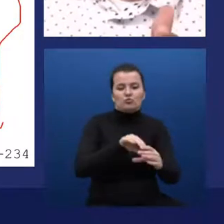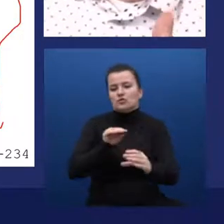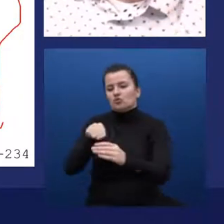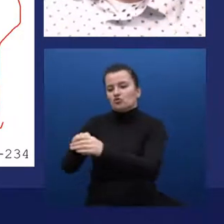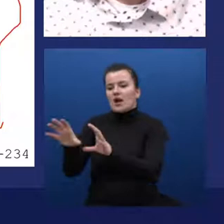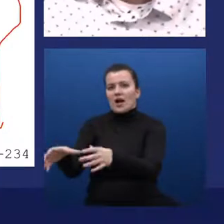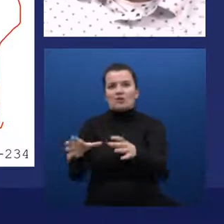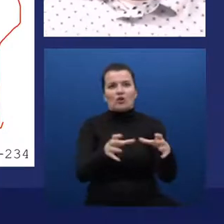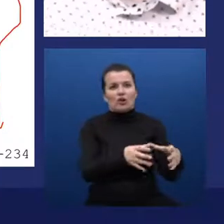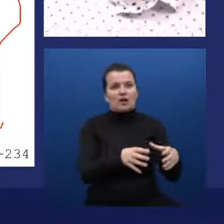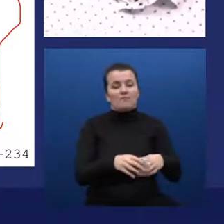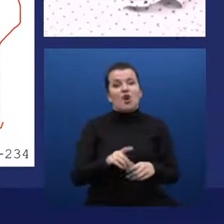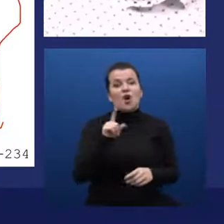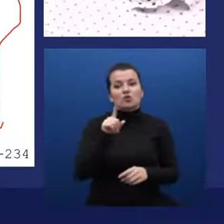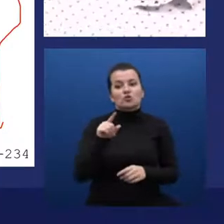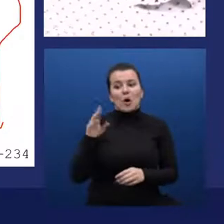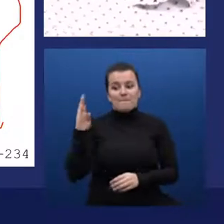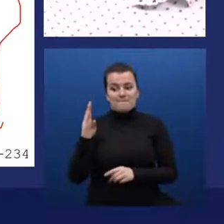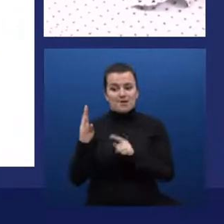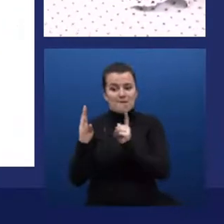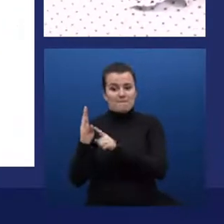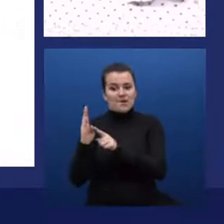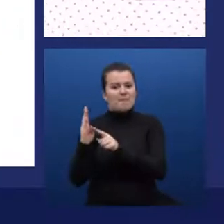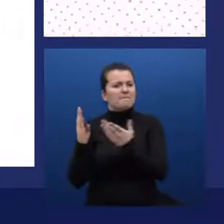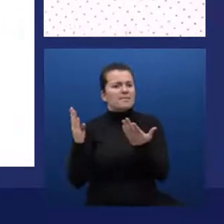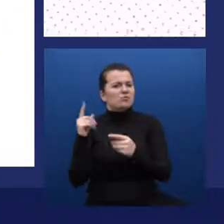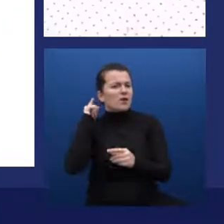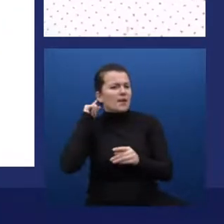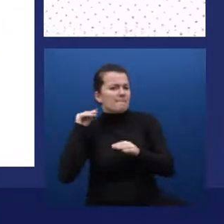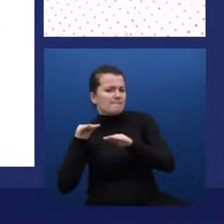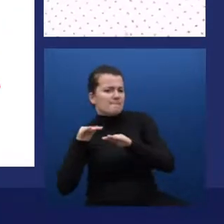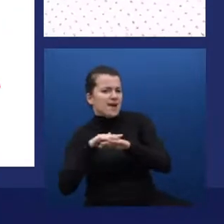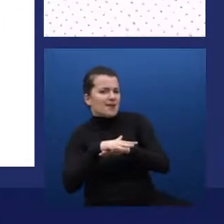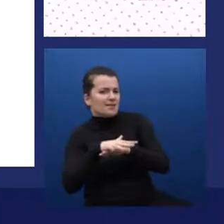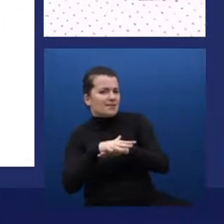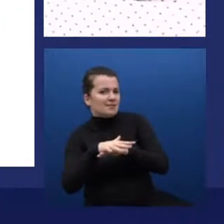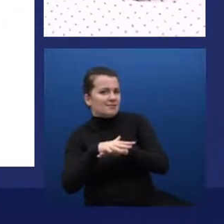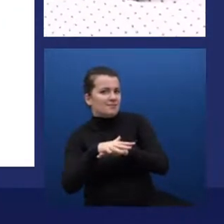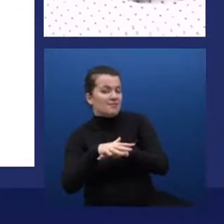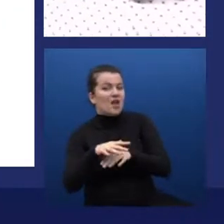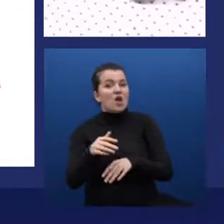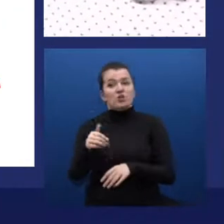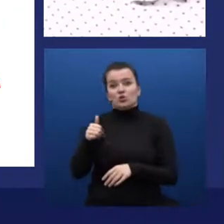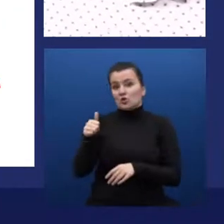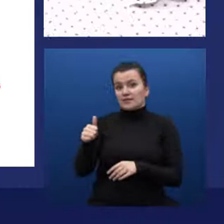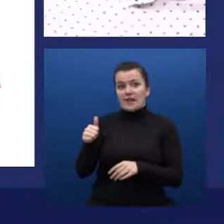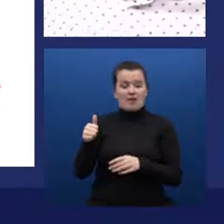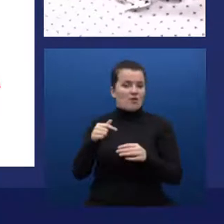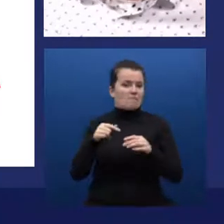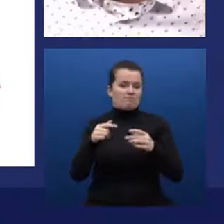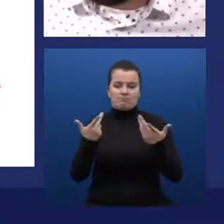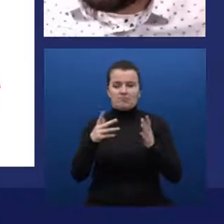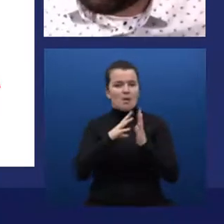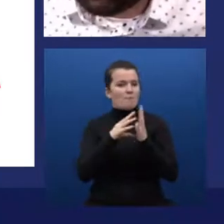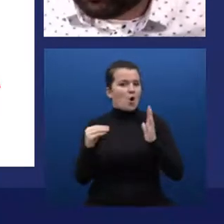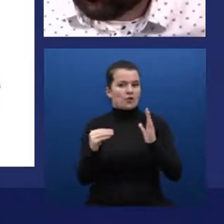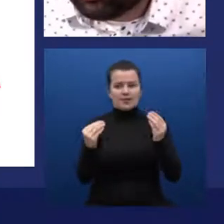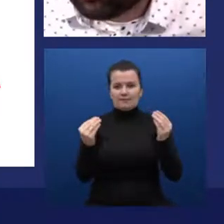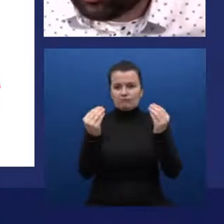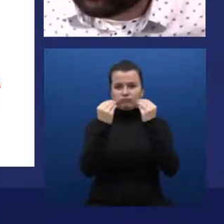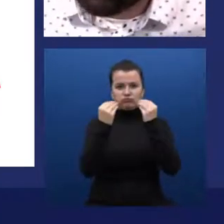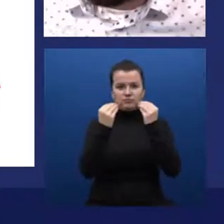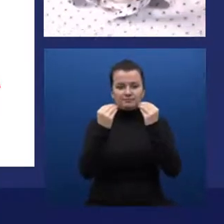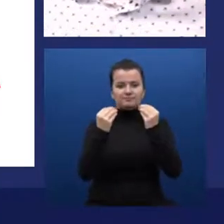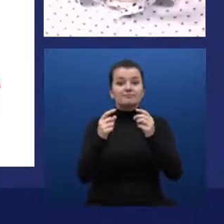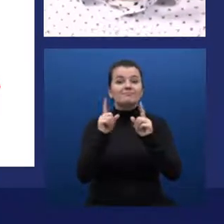the bias, right? So here what we've done is we've basically constructed a machine learning model, right? This W that